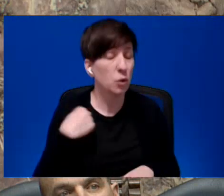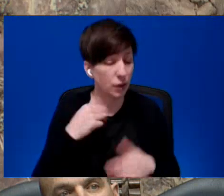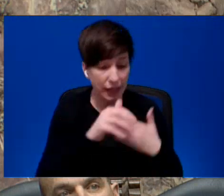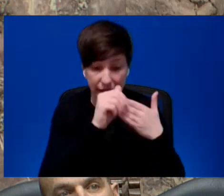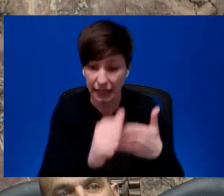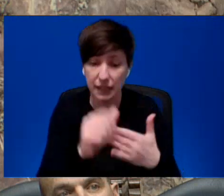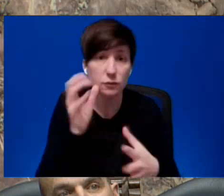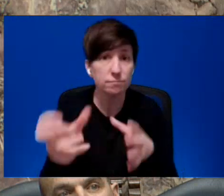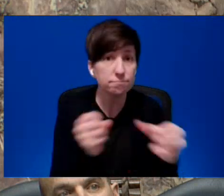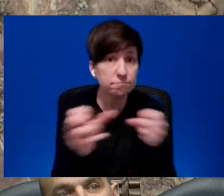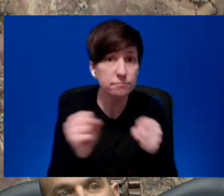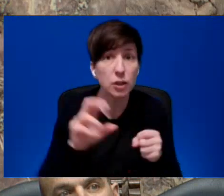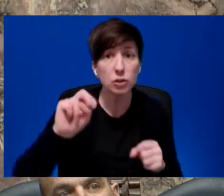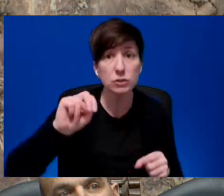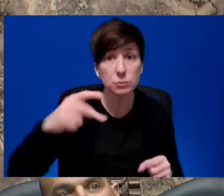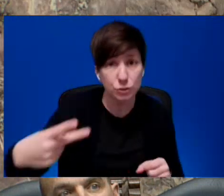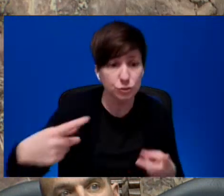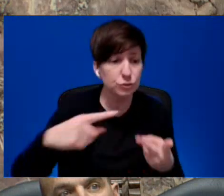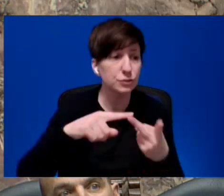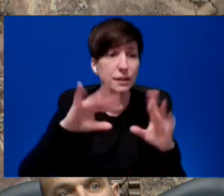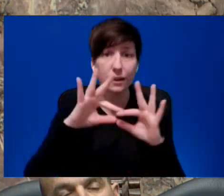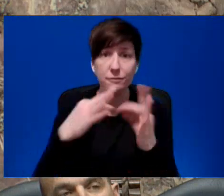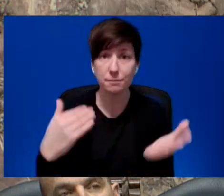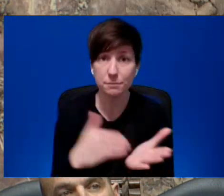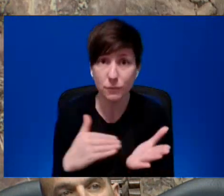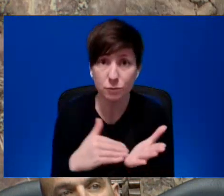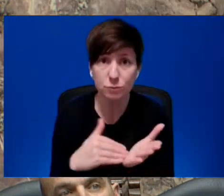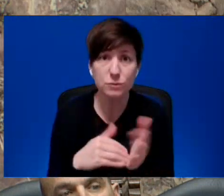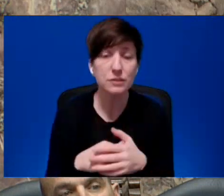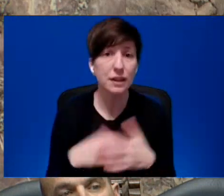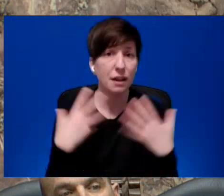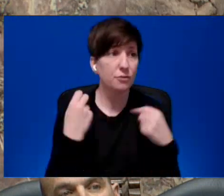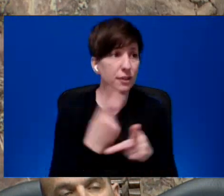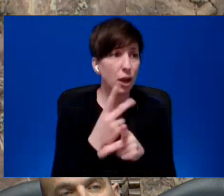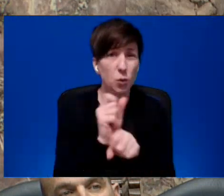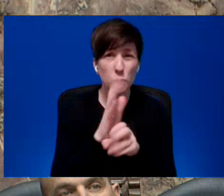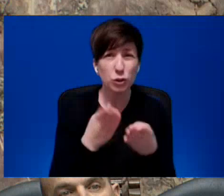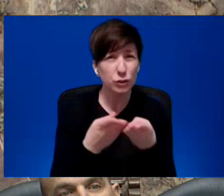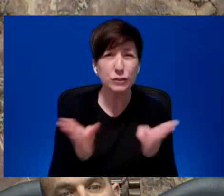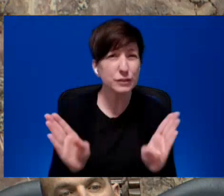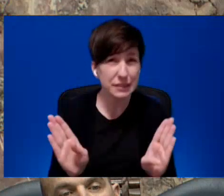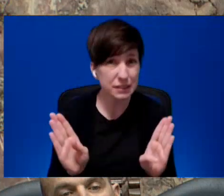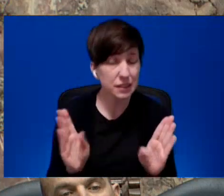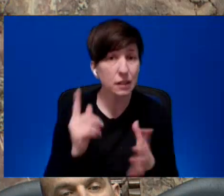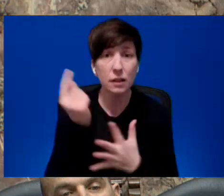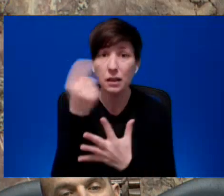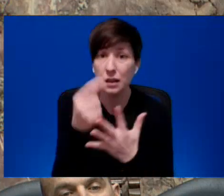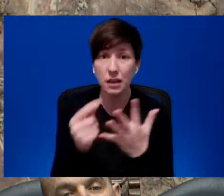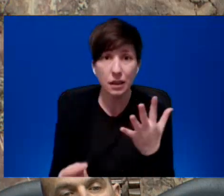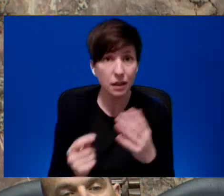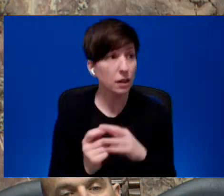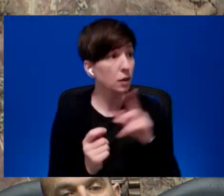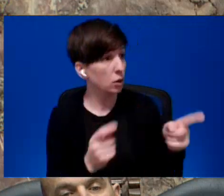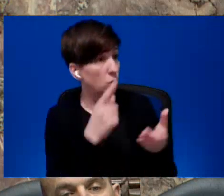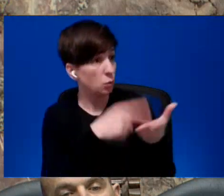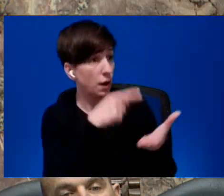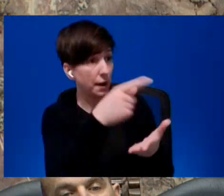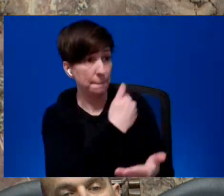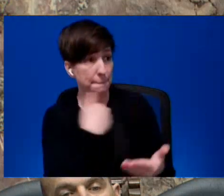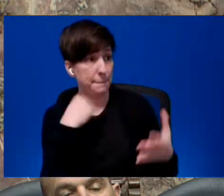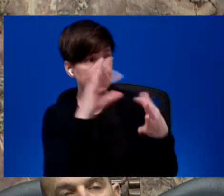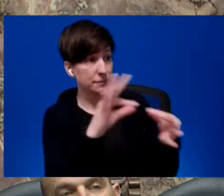practitioners, in family doctors, Honourable Speaker, in healthcare workers, Honourable Speaker. It is the opposite of what the member says. The actions we